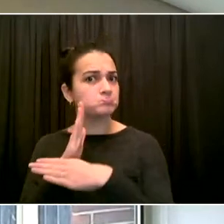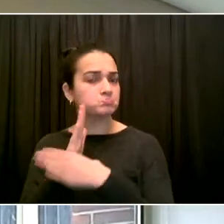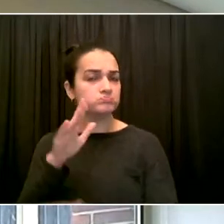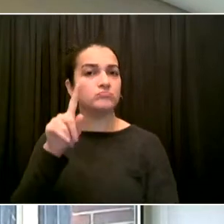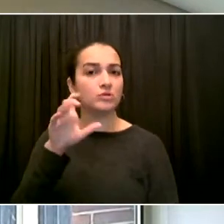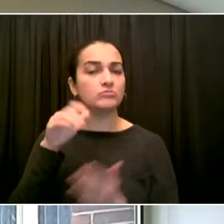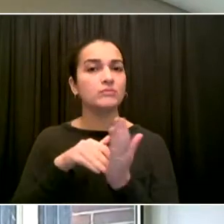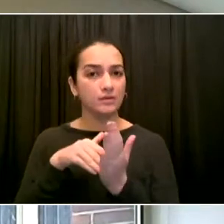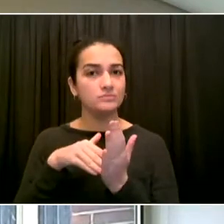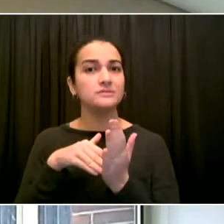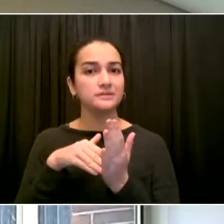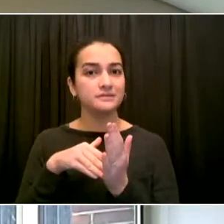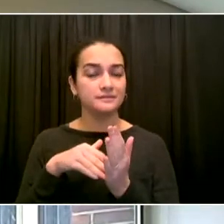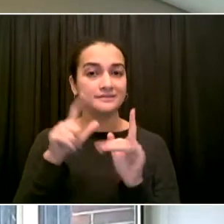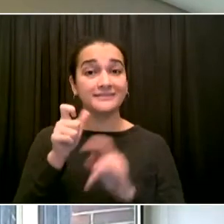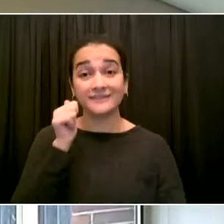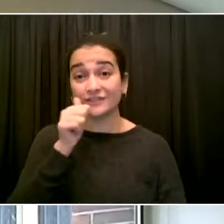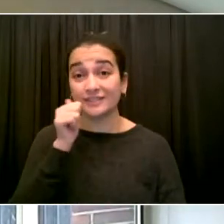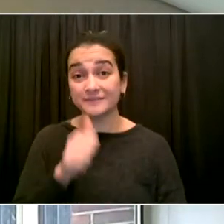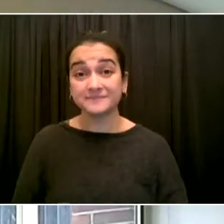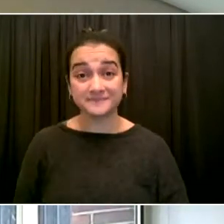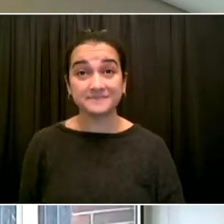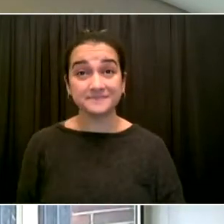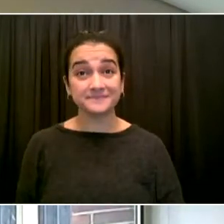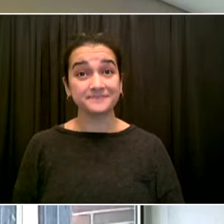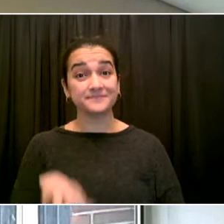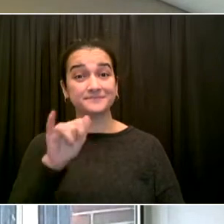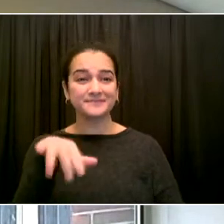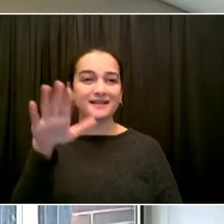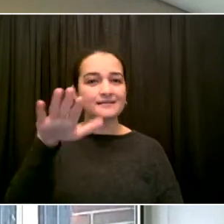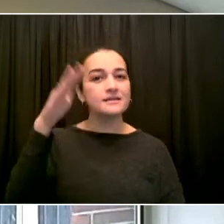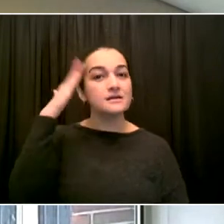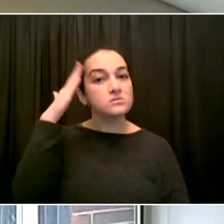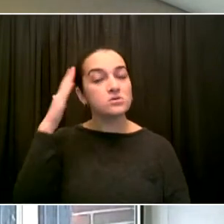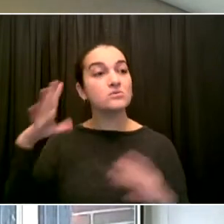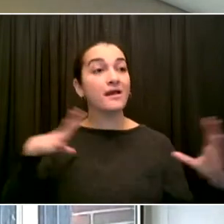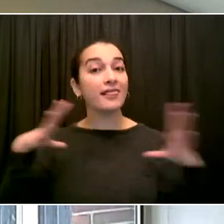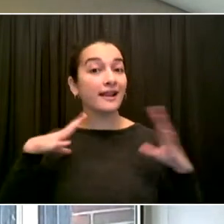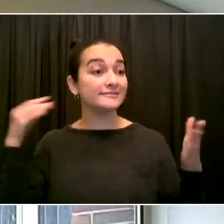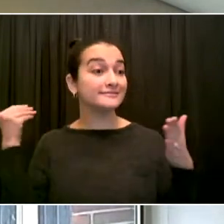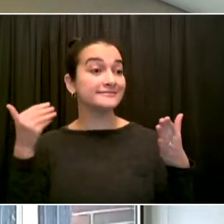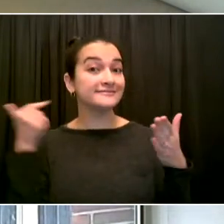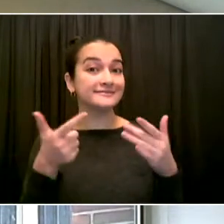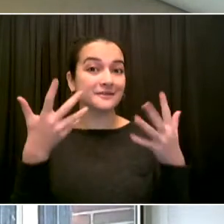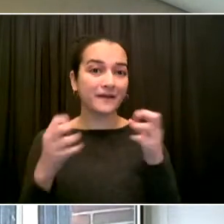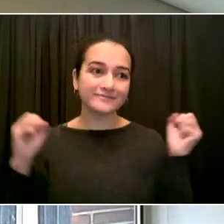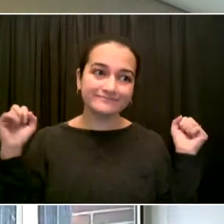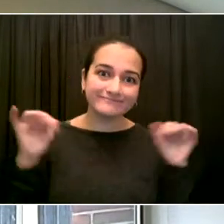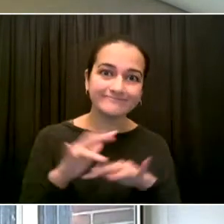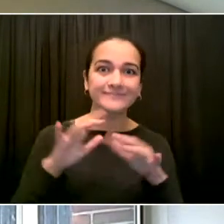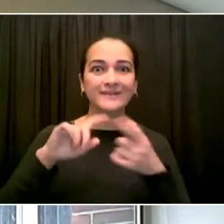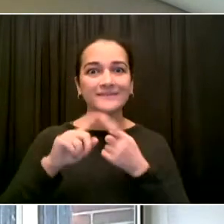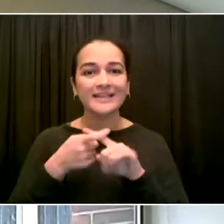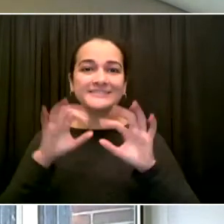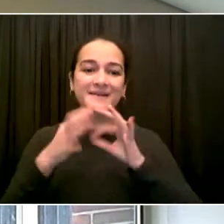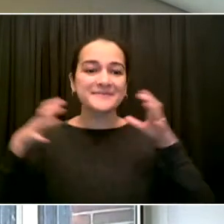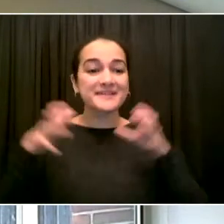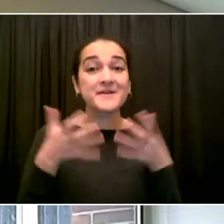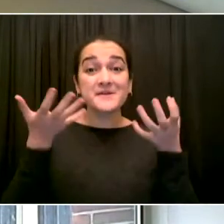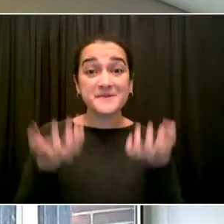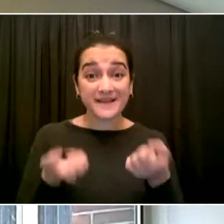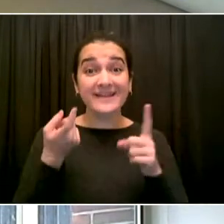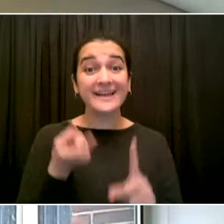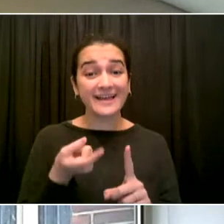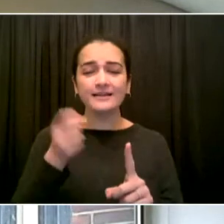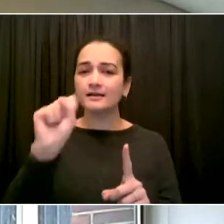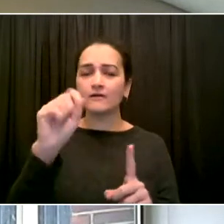ones. It's been a long year and you deserve that. But we need you to get tested before you see your families and